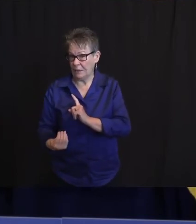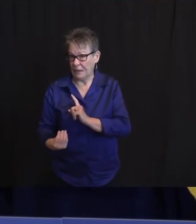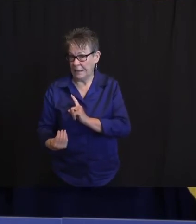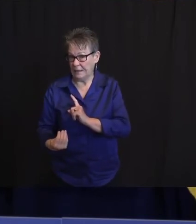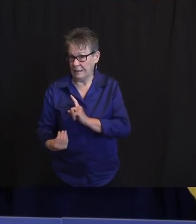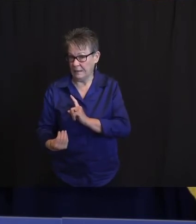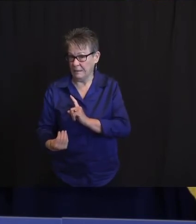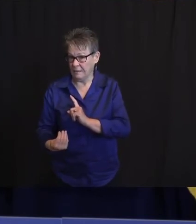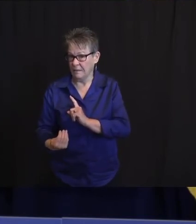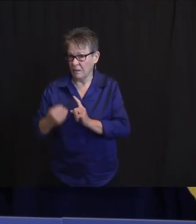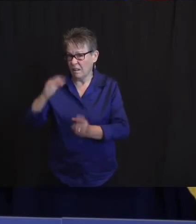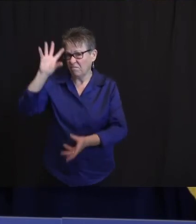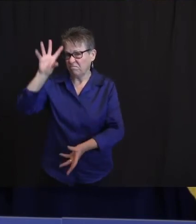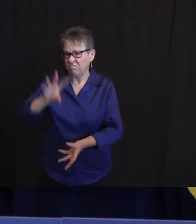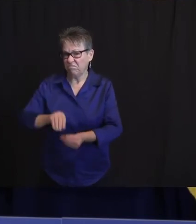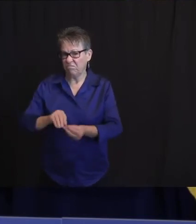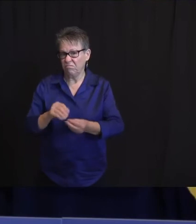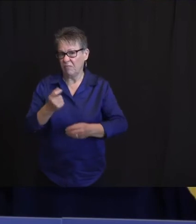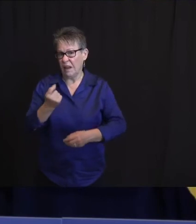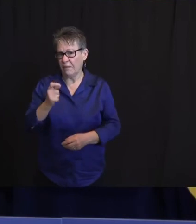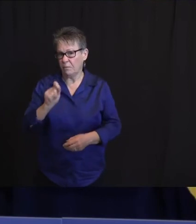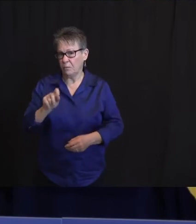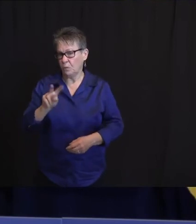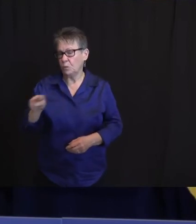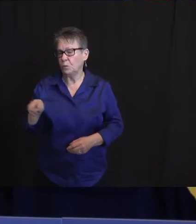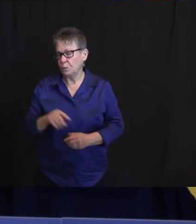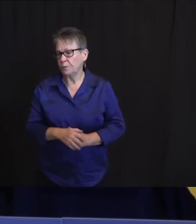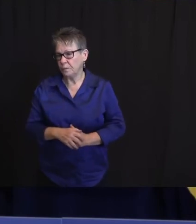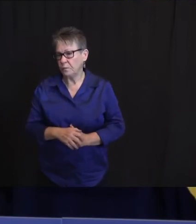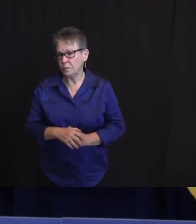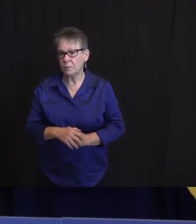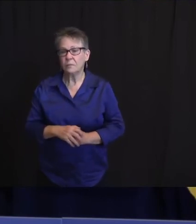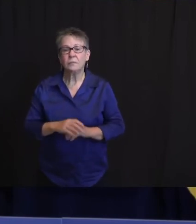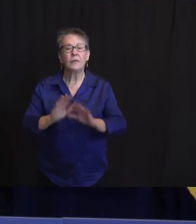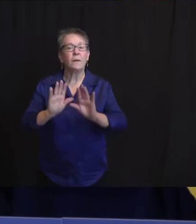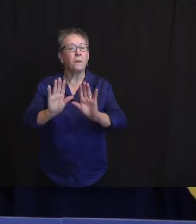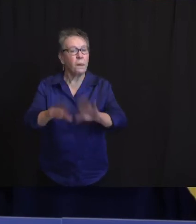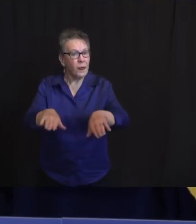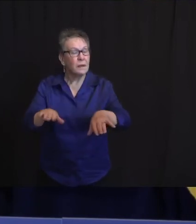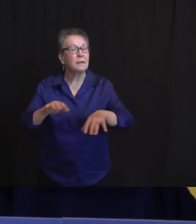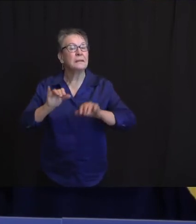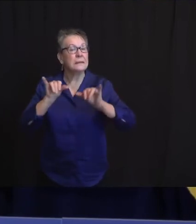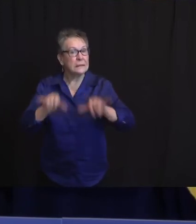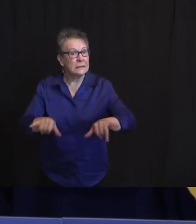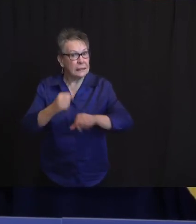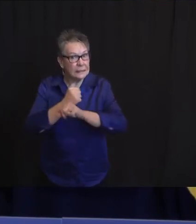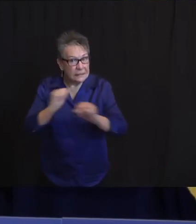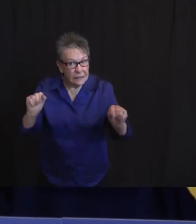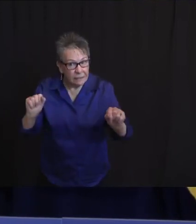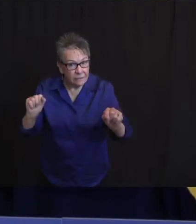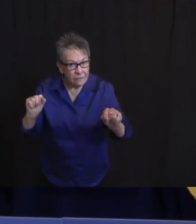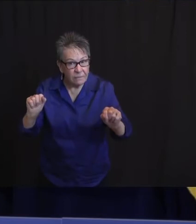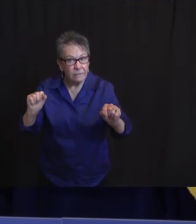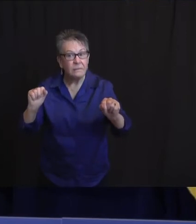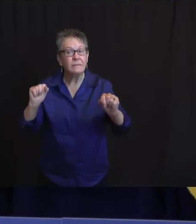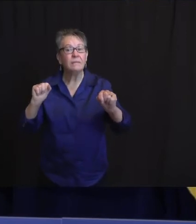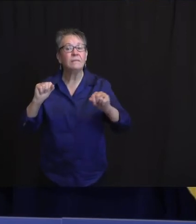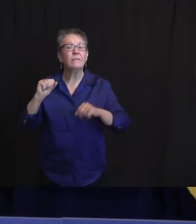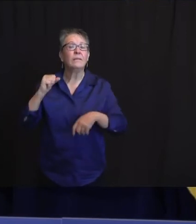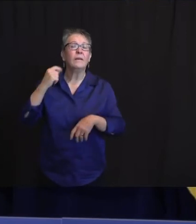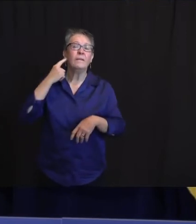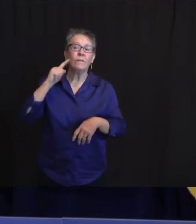14.48%. So that concludes my daily report. Stay safe, be vigilant, and for the new year, avoid